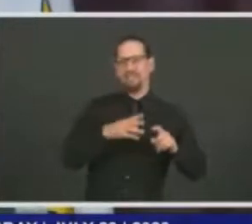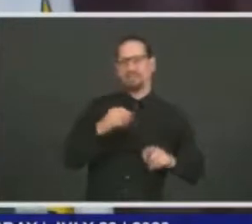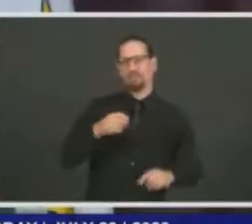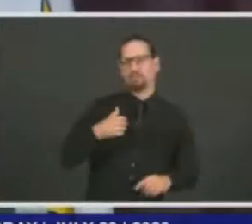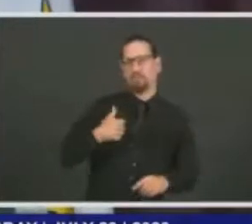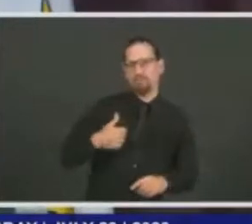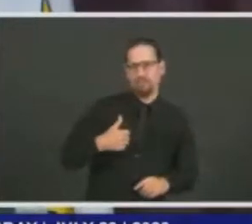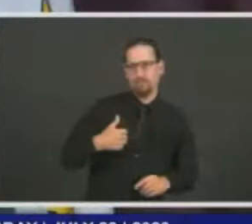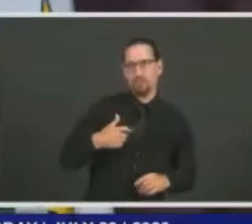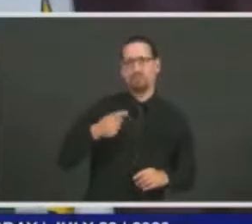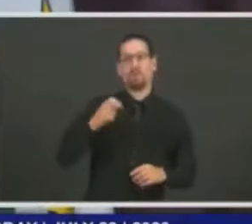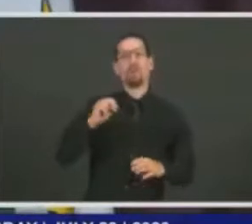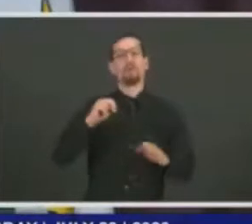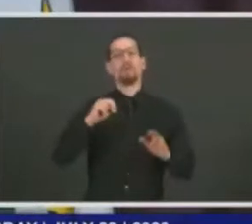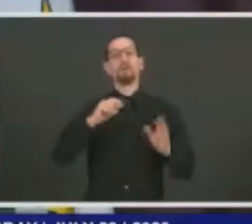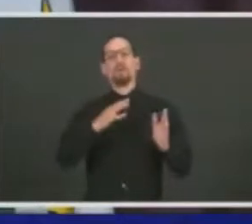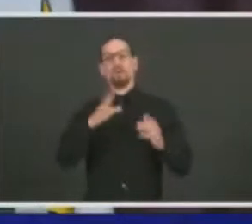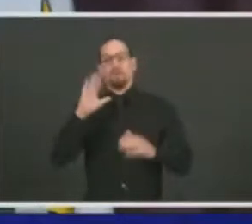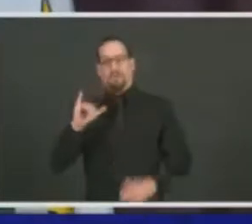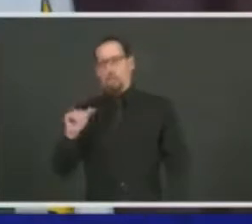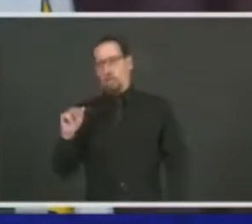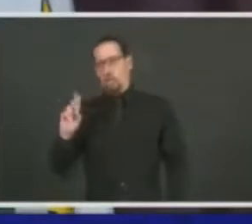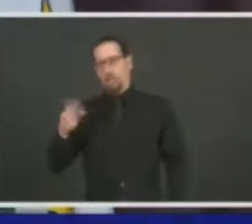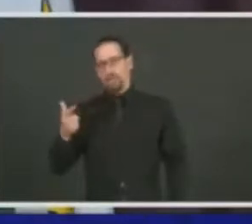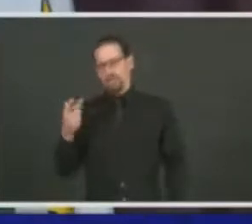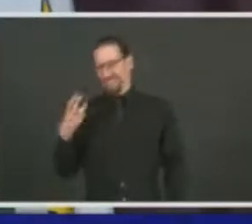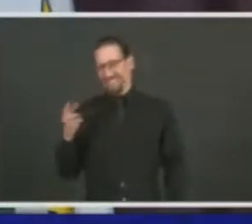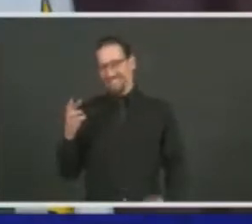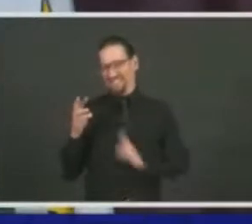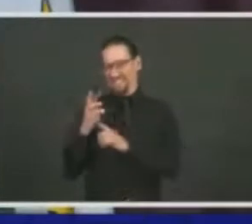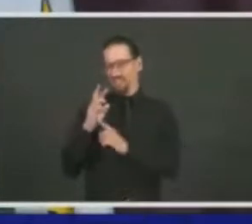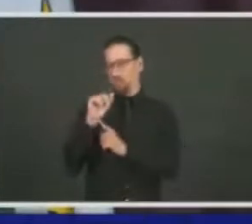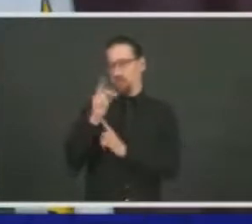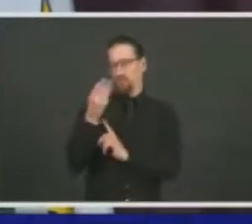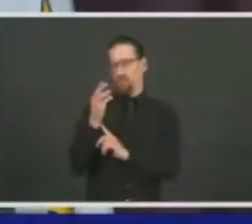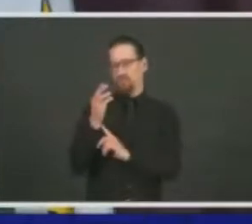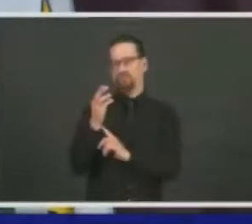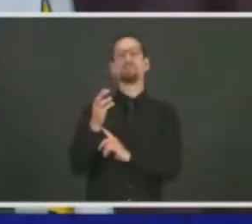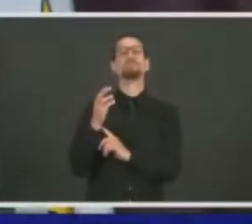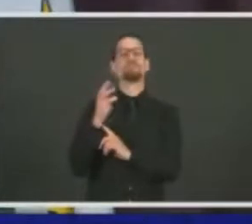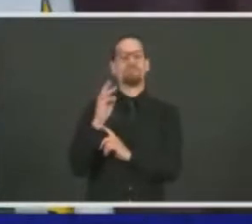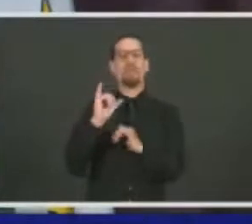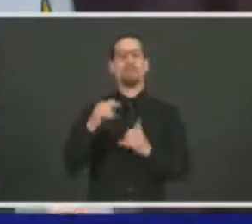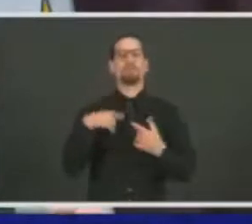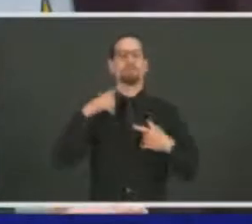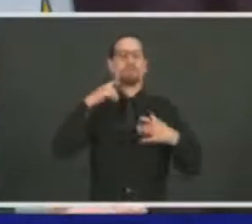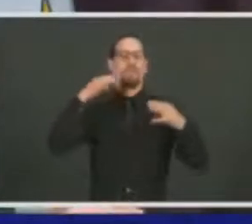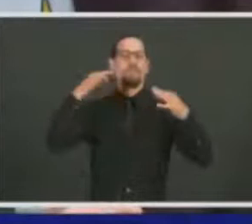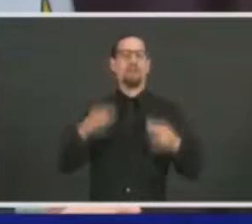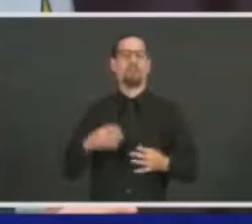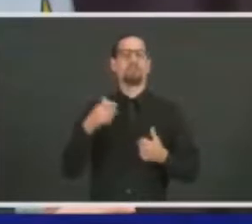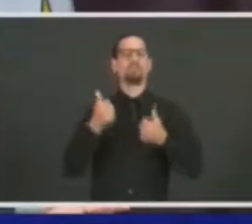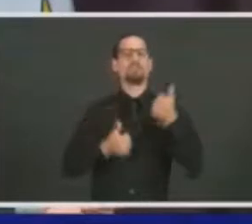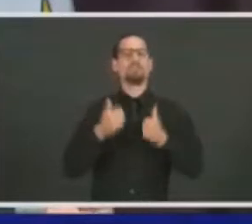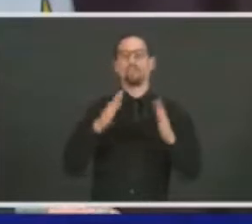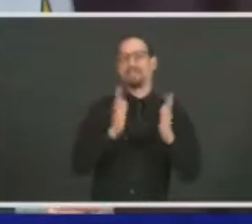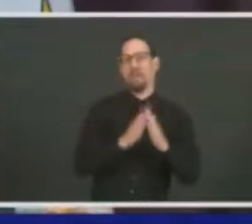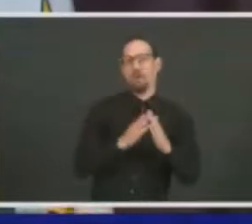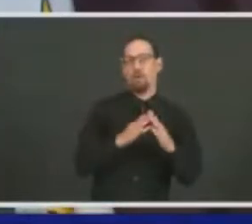final recommendation on what level of reopening that we expect in each city and town.